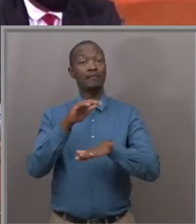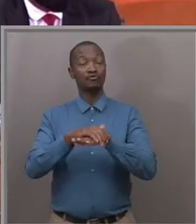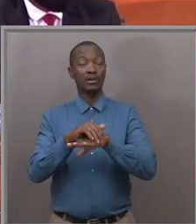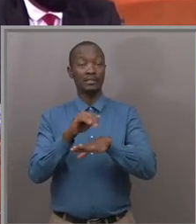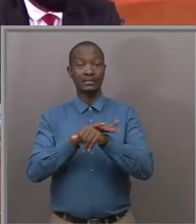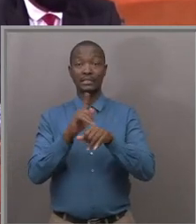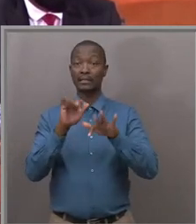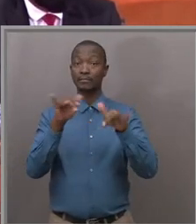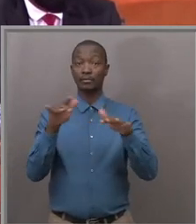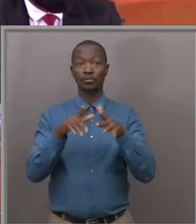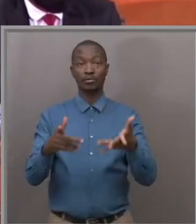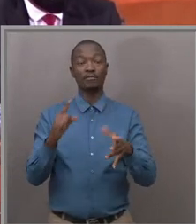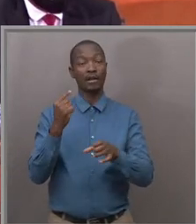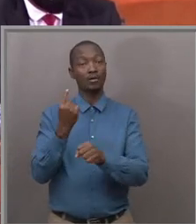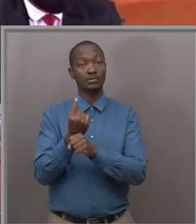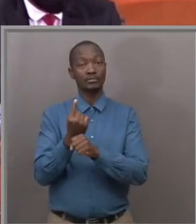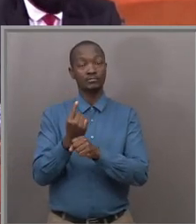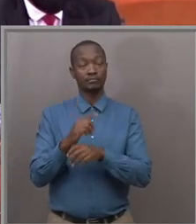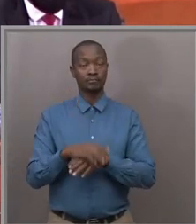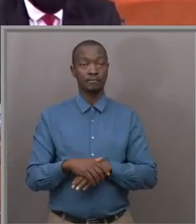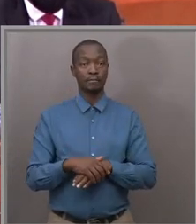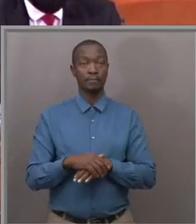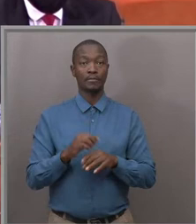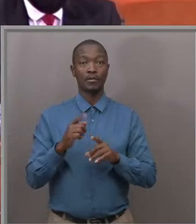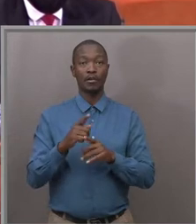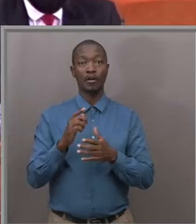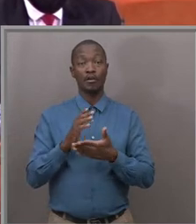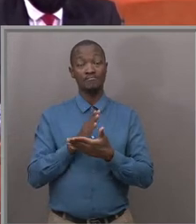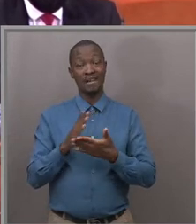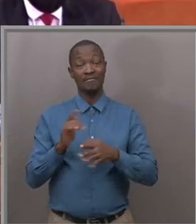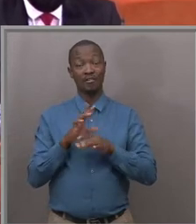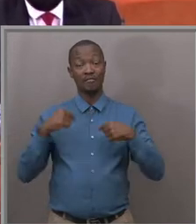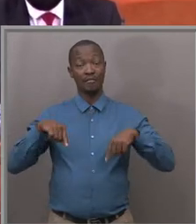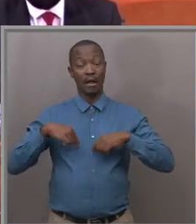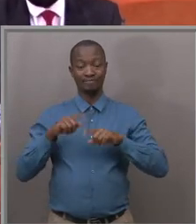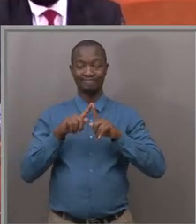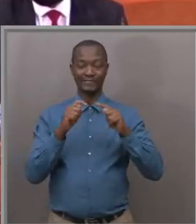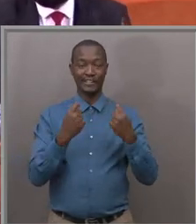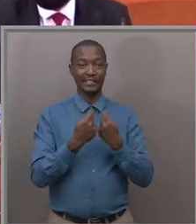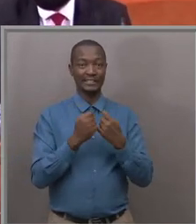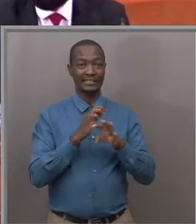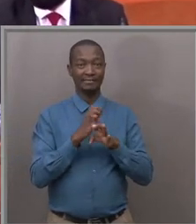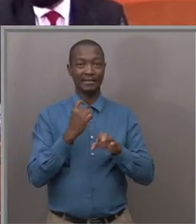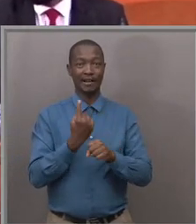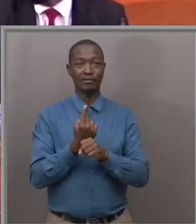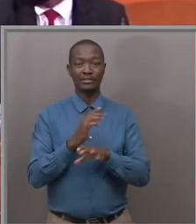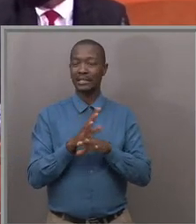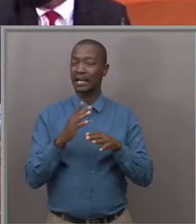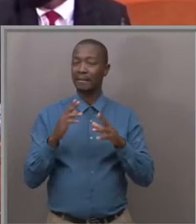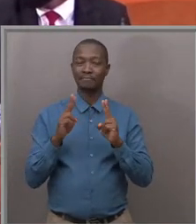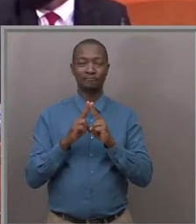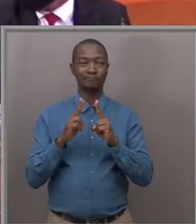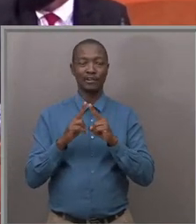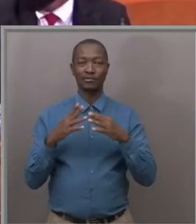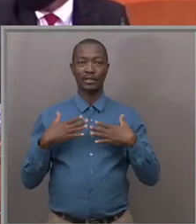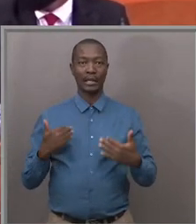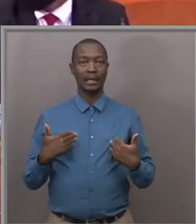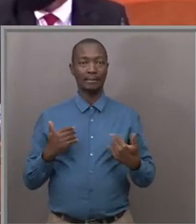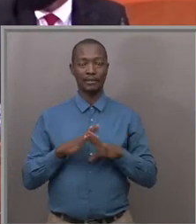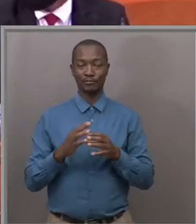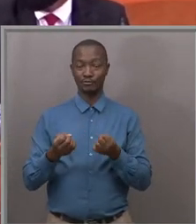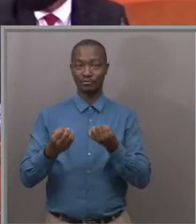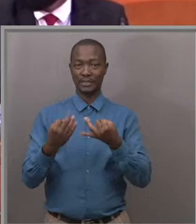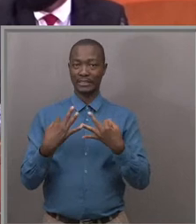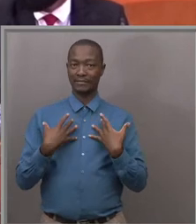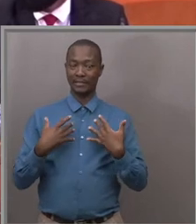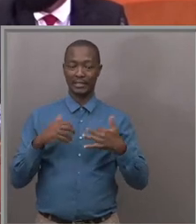Gauteng. On behalf of Team Gauteng, I am immensely grateful today to be given the